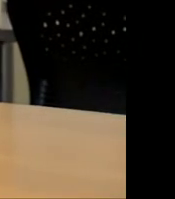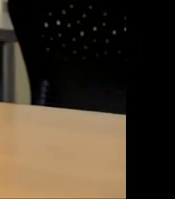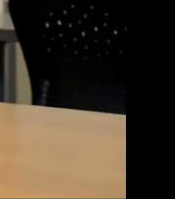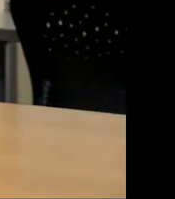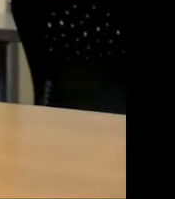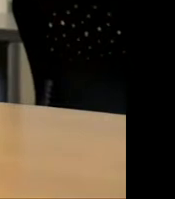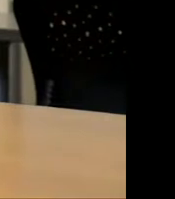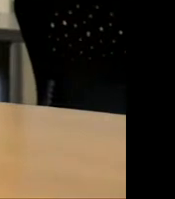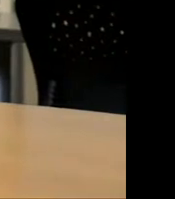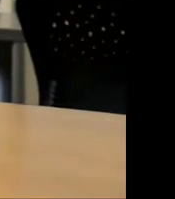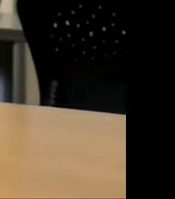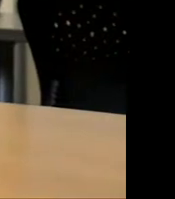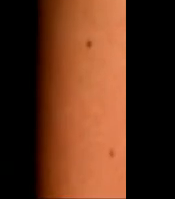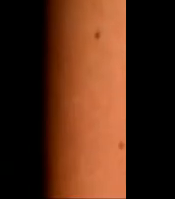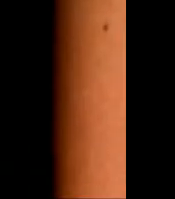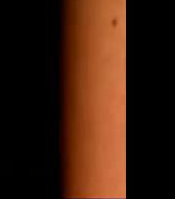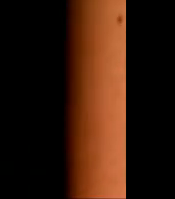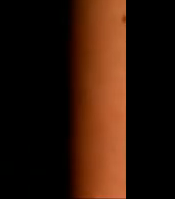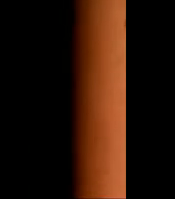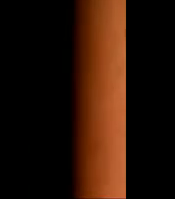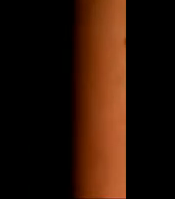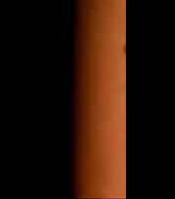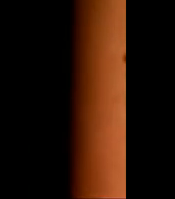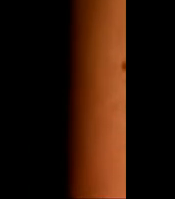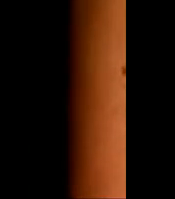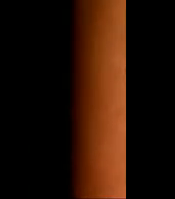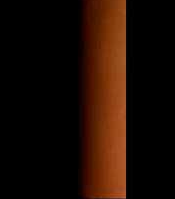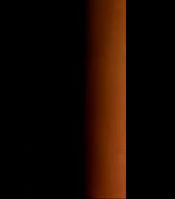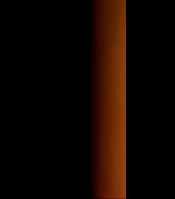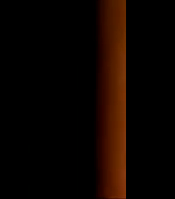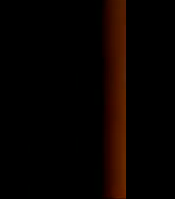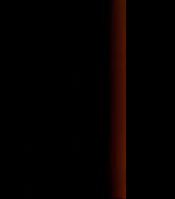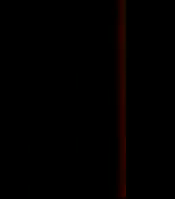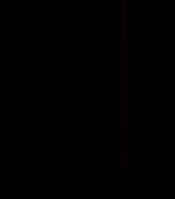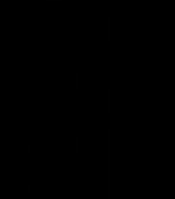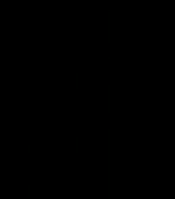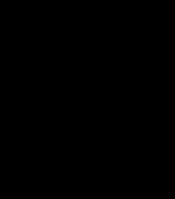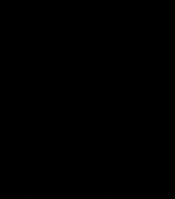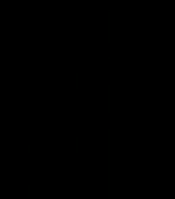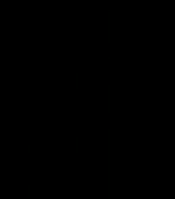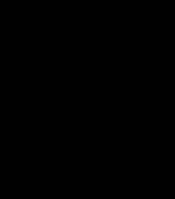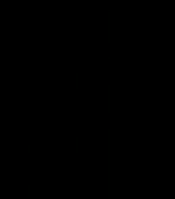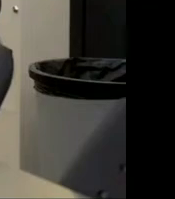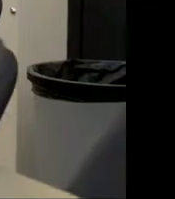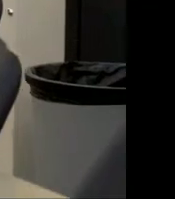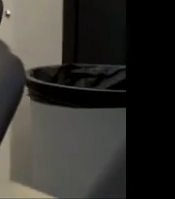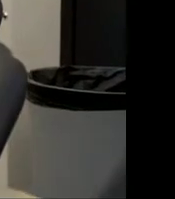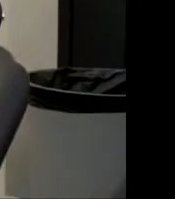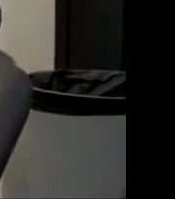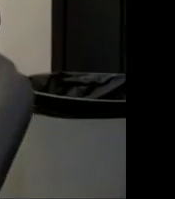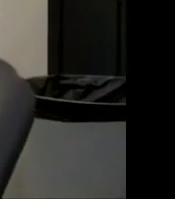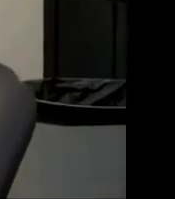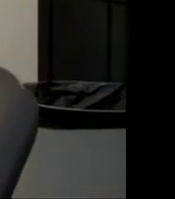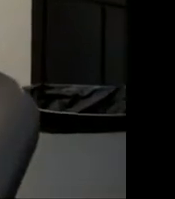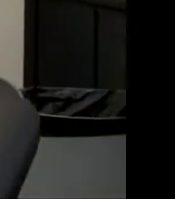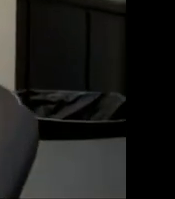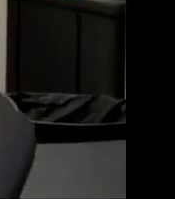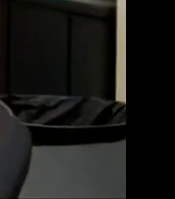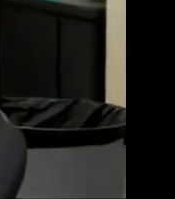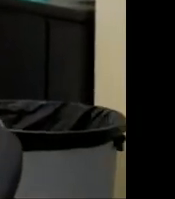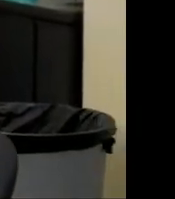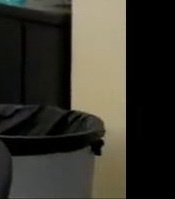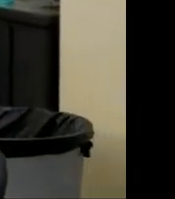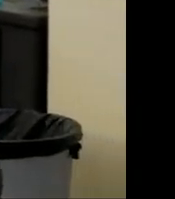this letter from the Student Success Center. I decided to tutor for child development in my last semester to hopefully help some students just as I had been helped last